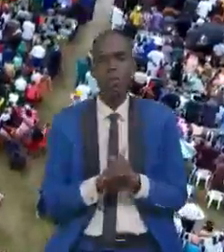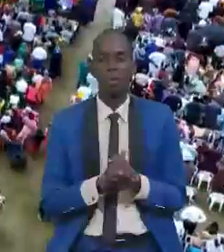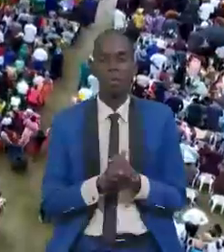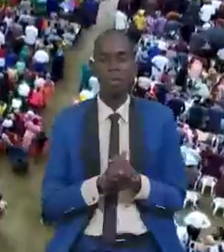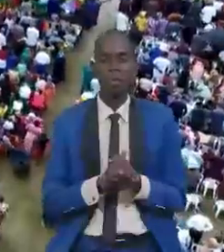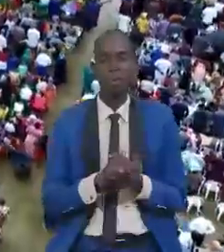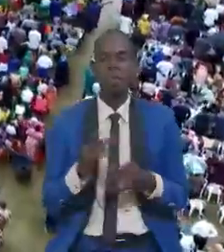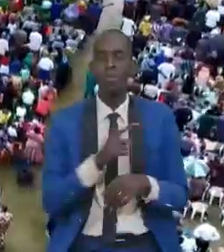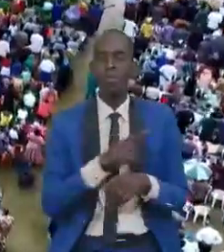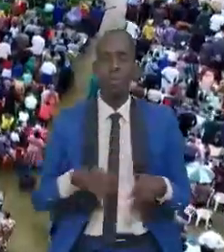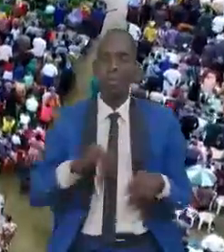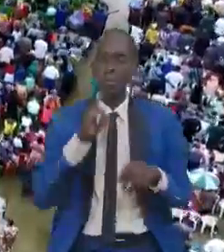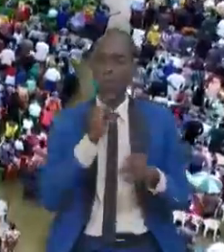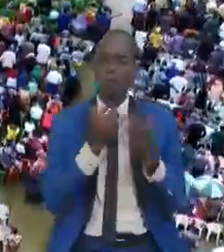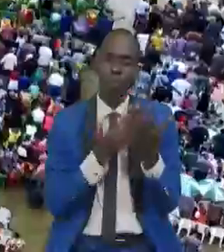is waiting for you.